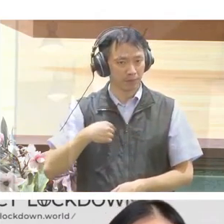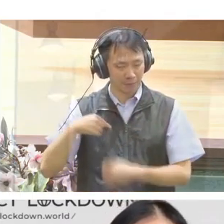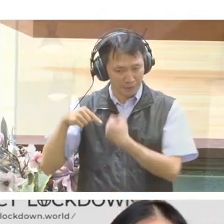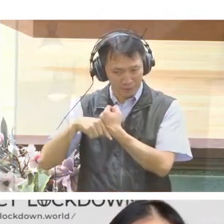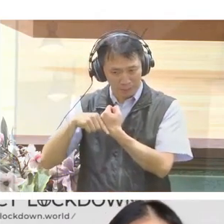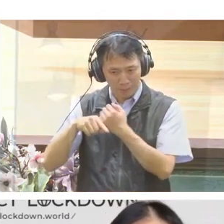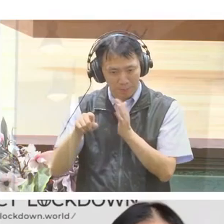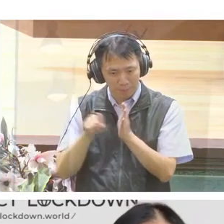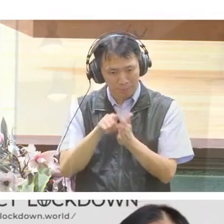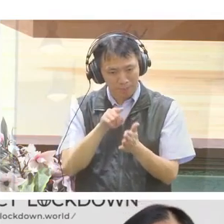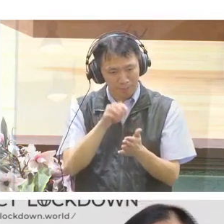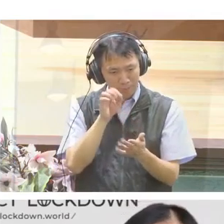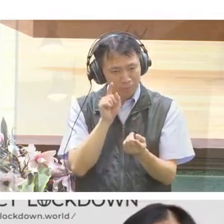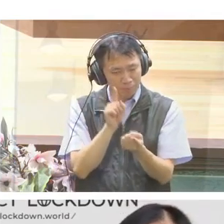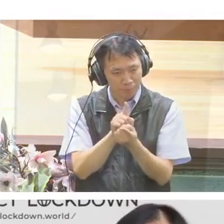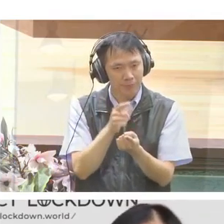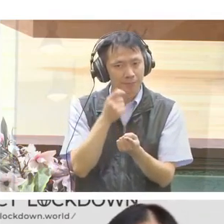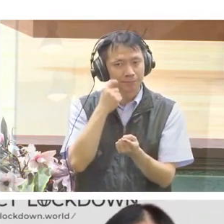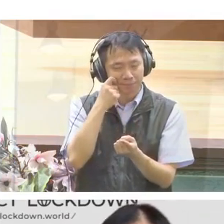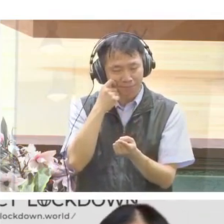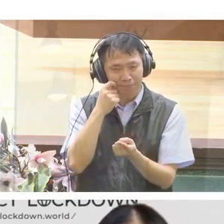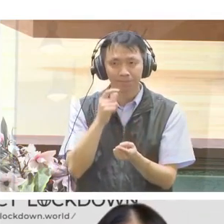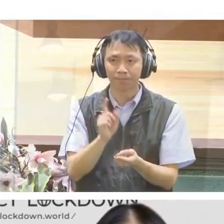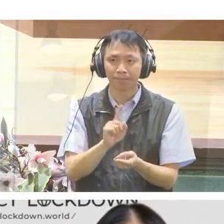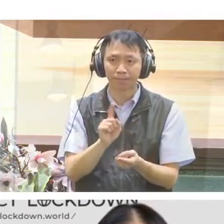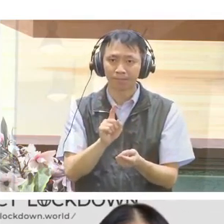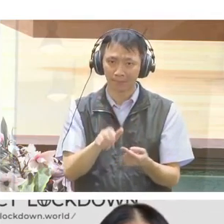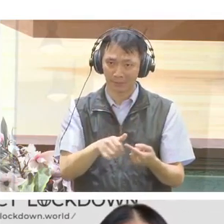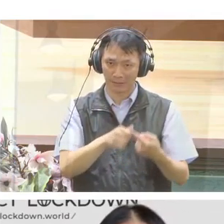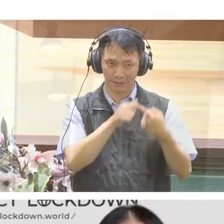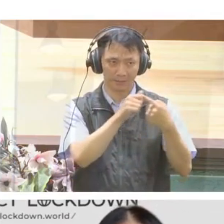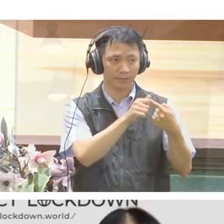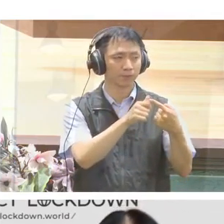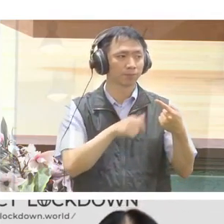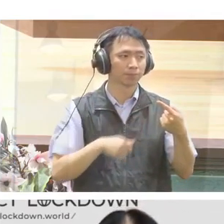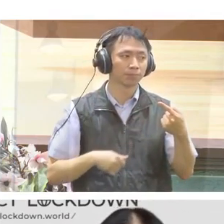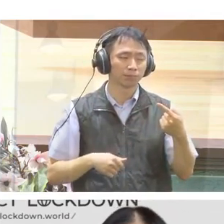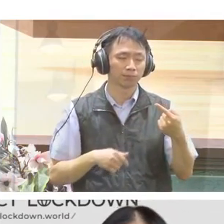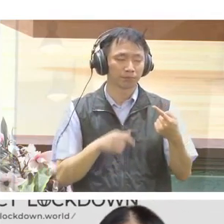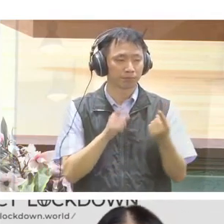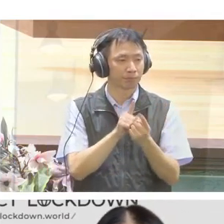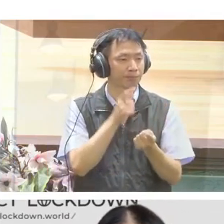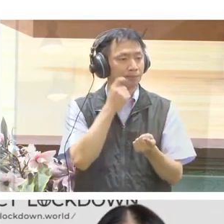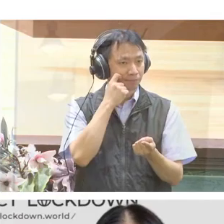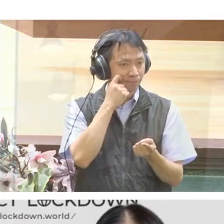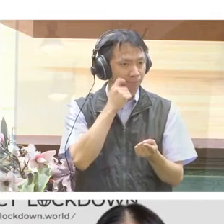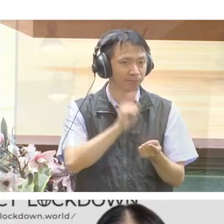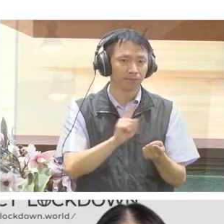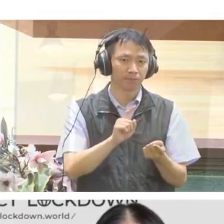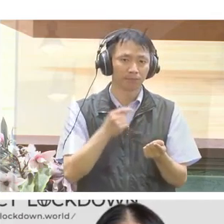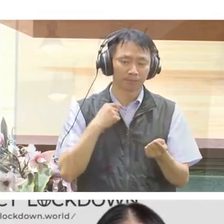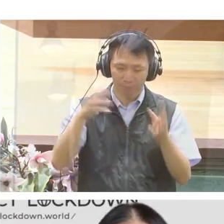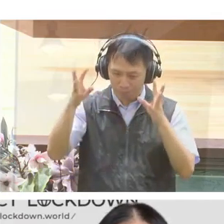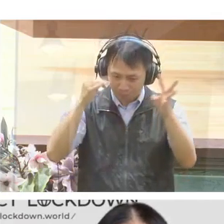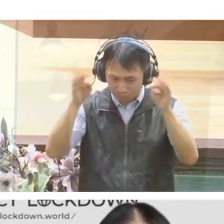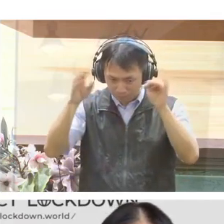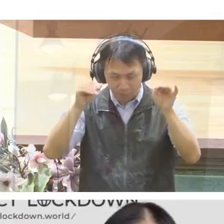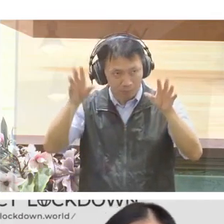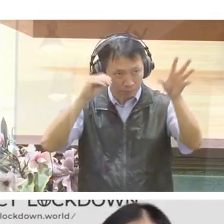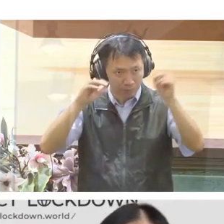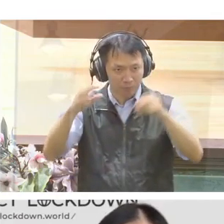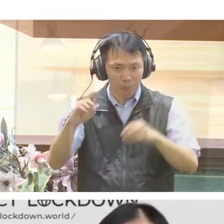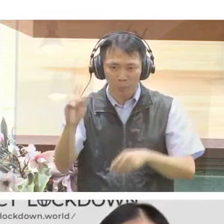So the first difficulties we have is the missing sources. So sometimes sources that we collected are